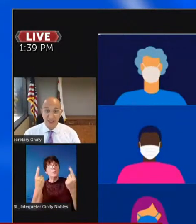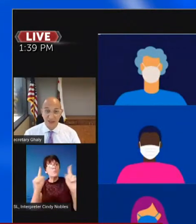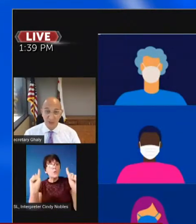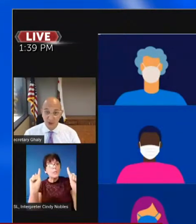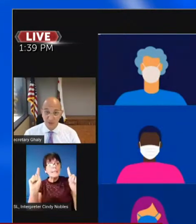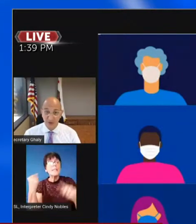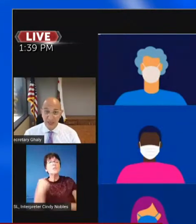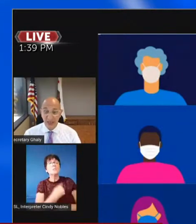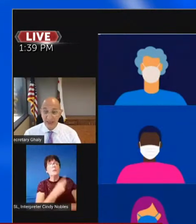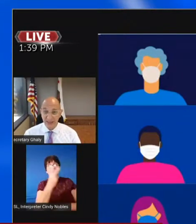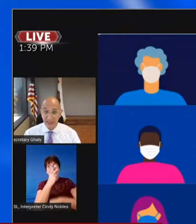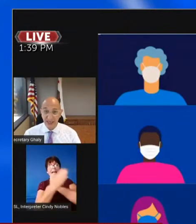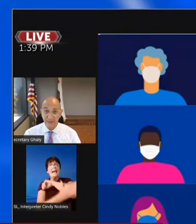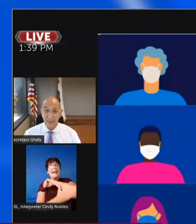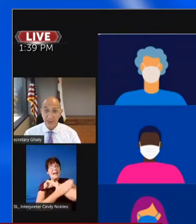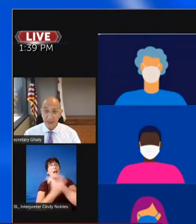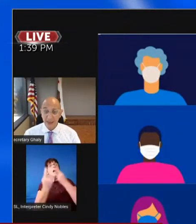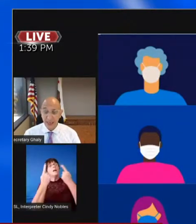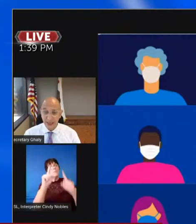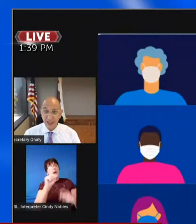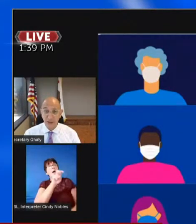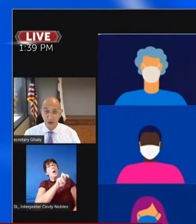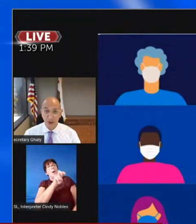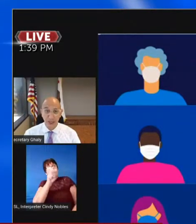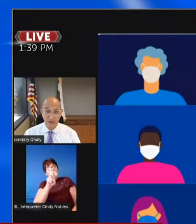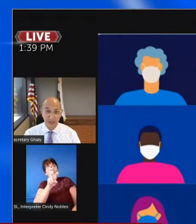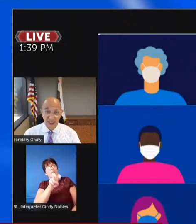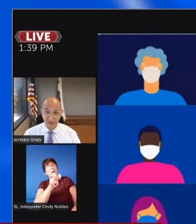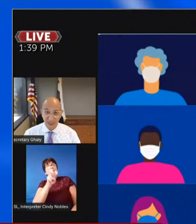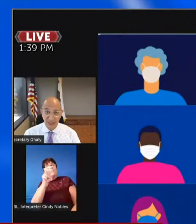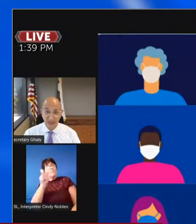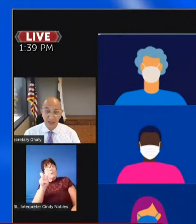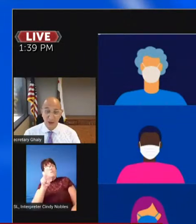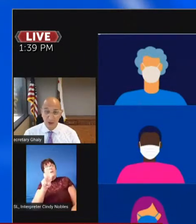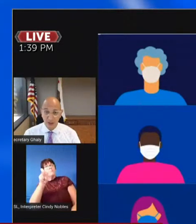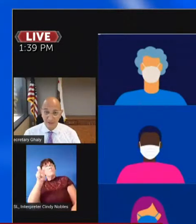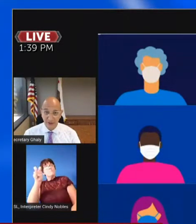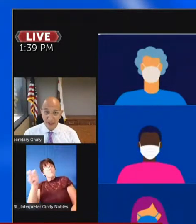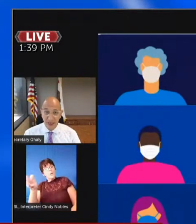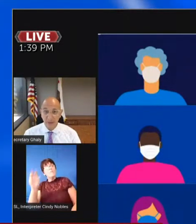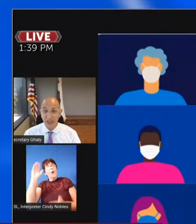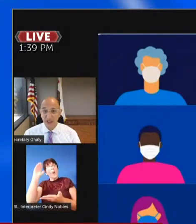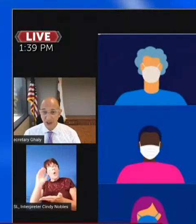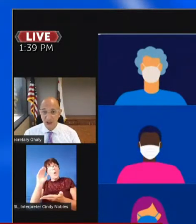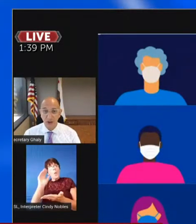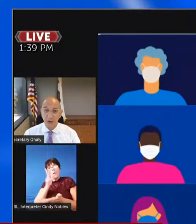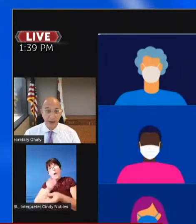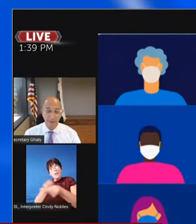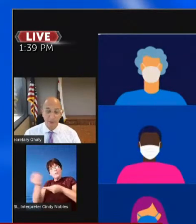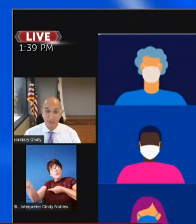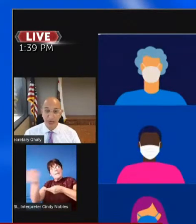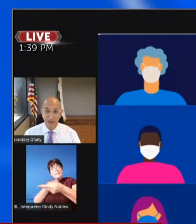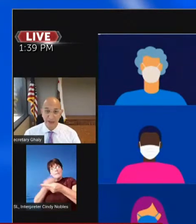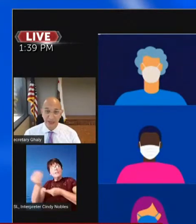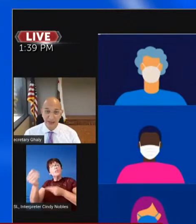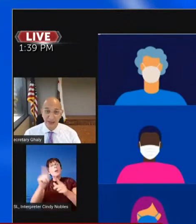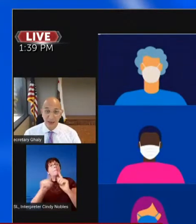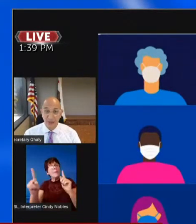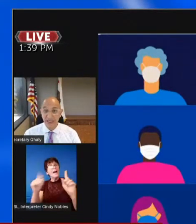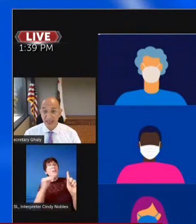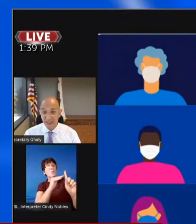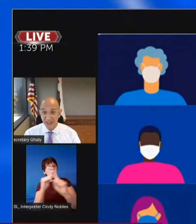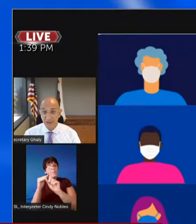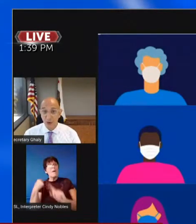seeing counties move as they get control on transmission at the local level. But it's also a reminder